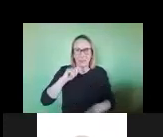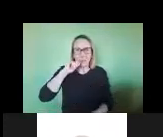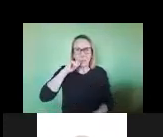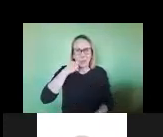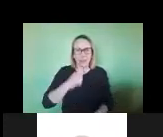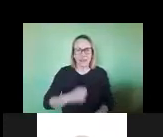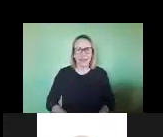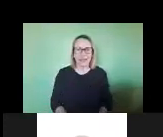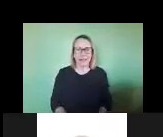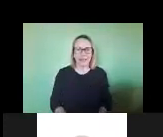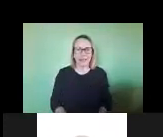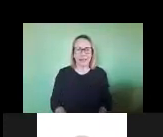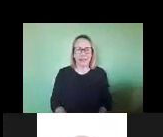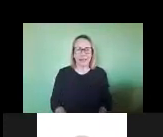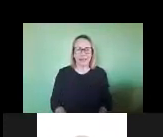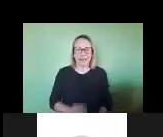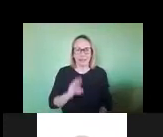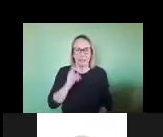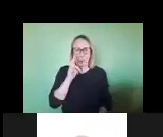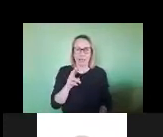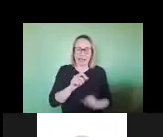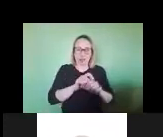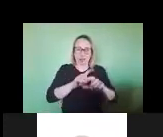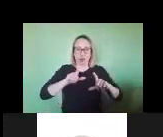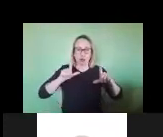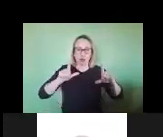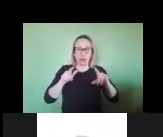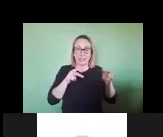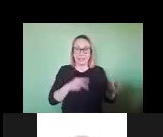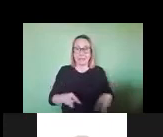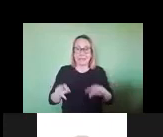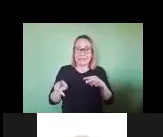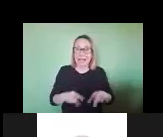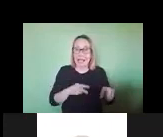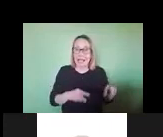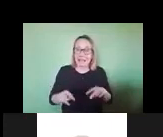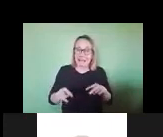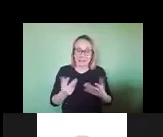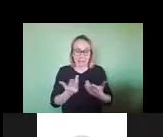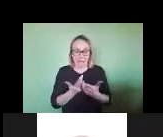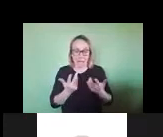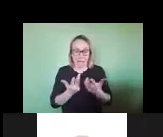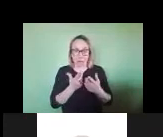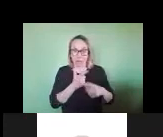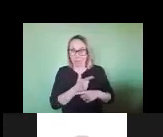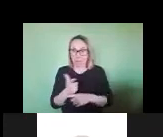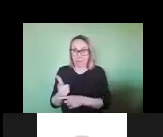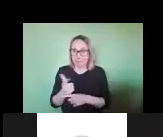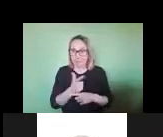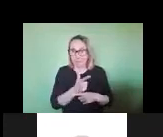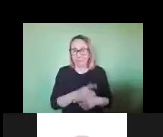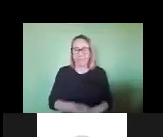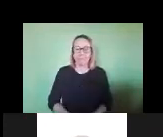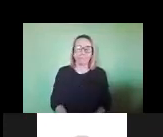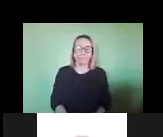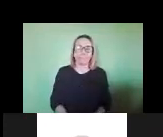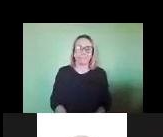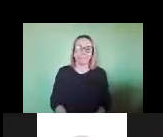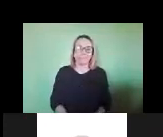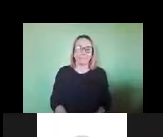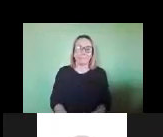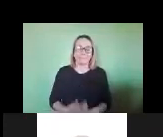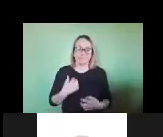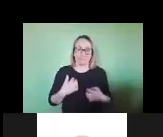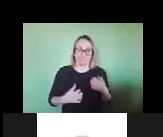term, looking at screen dance and how I can create dance for film. And excitingly, we're sort of moving into